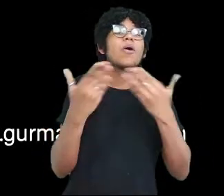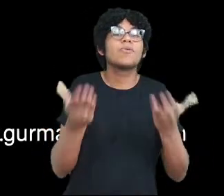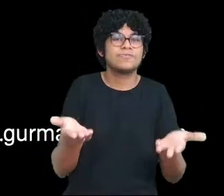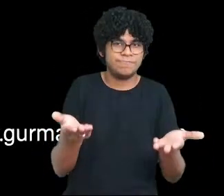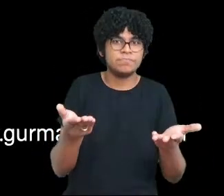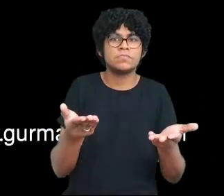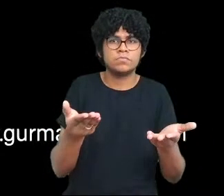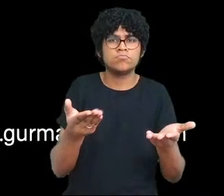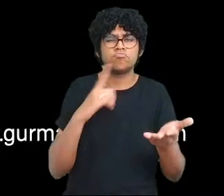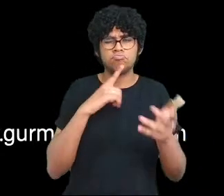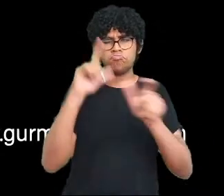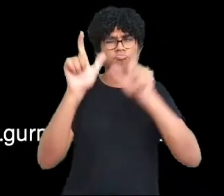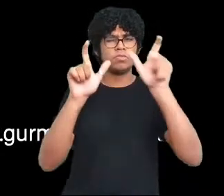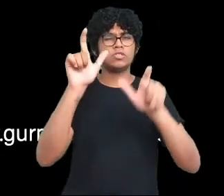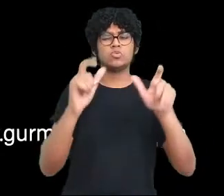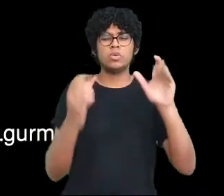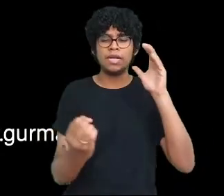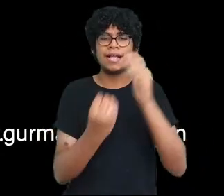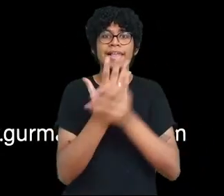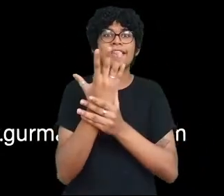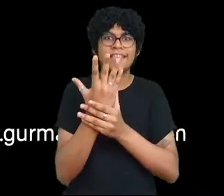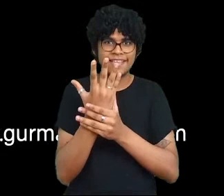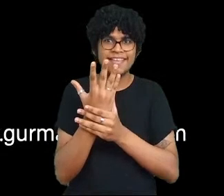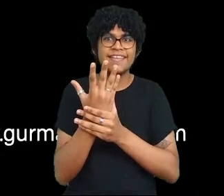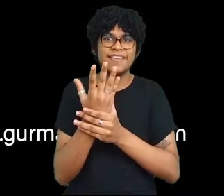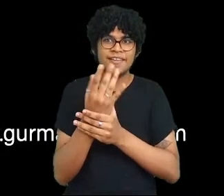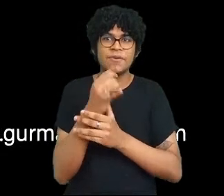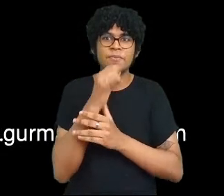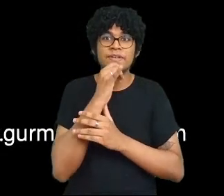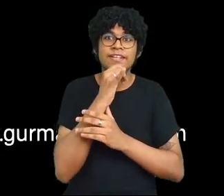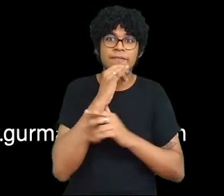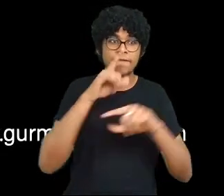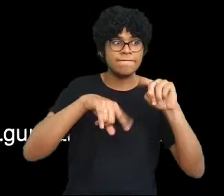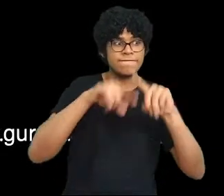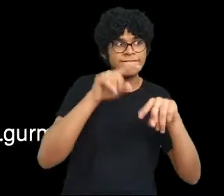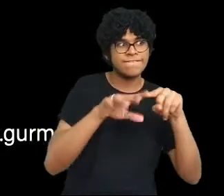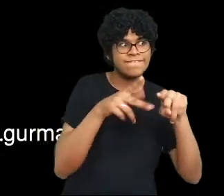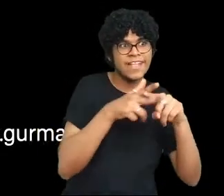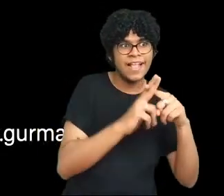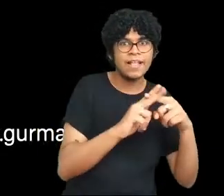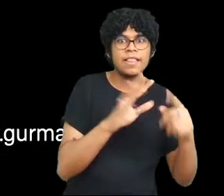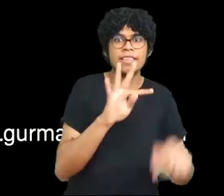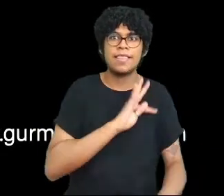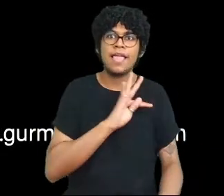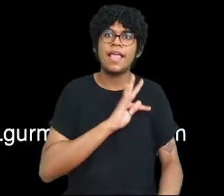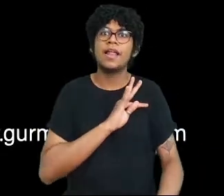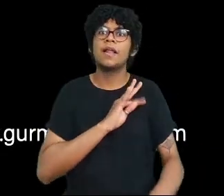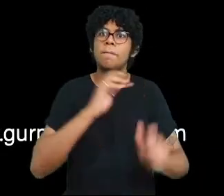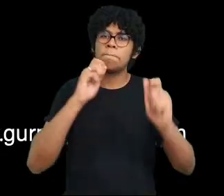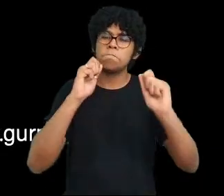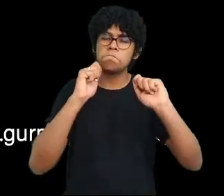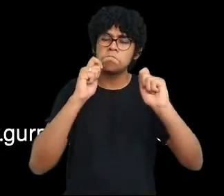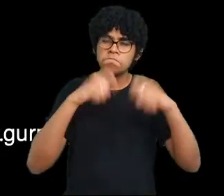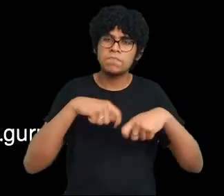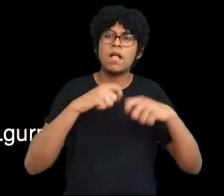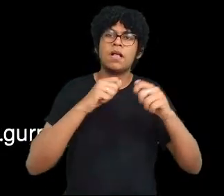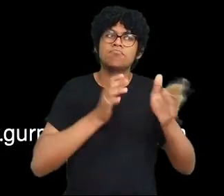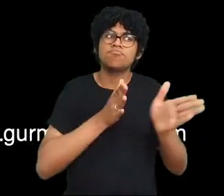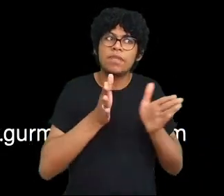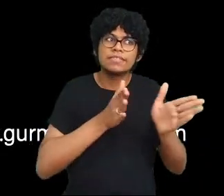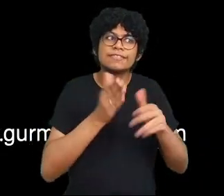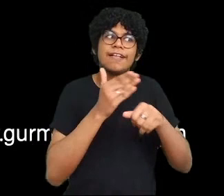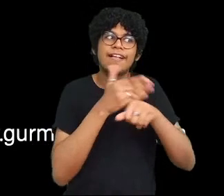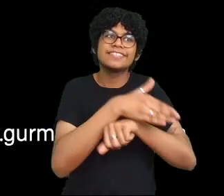more technical tools accessible through these tutorials. The fourth thing that has happened